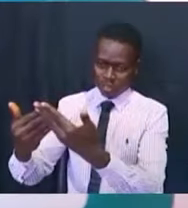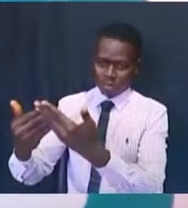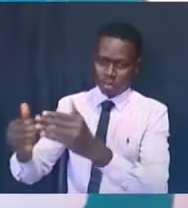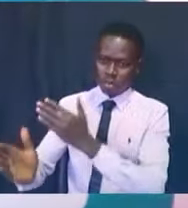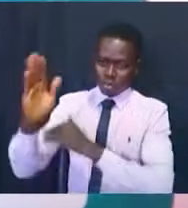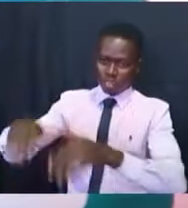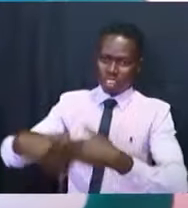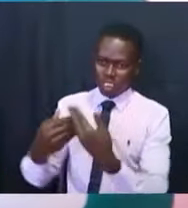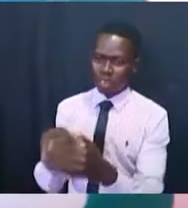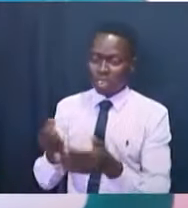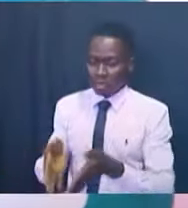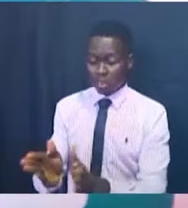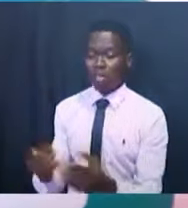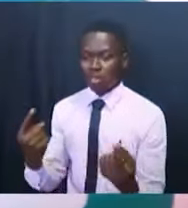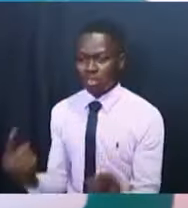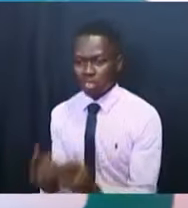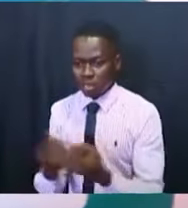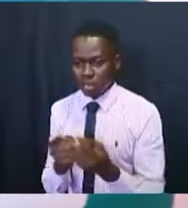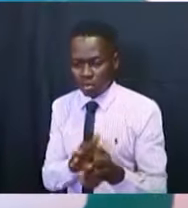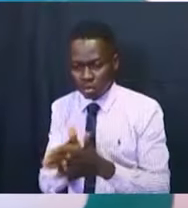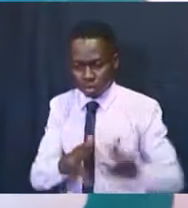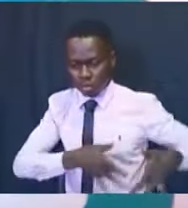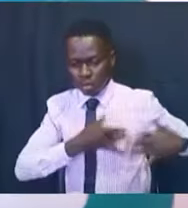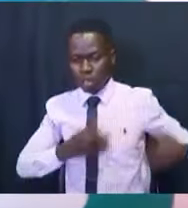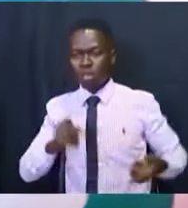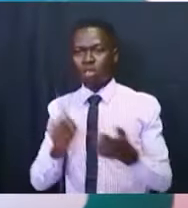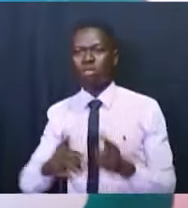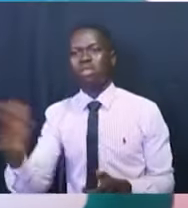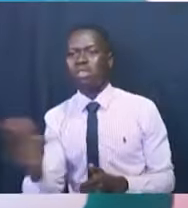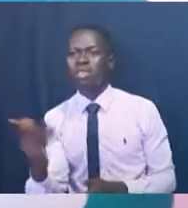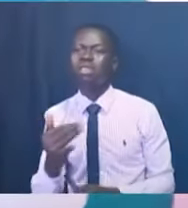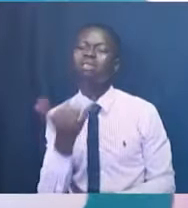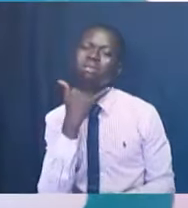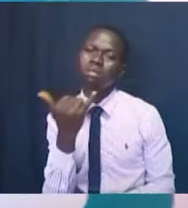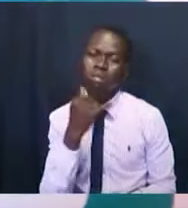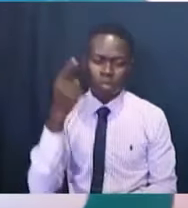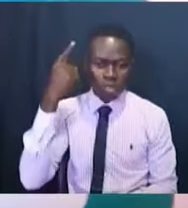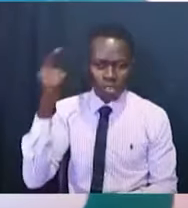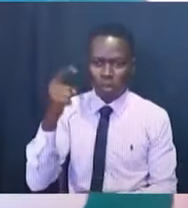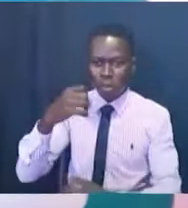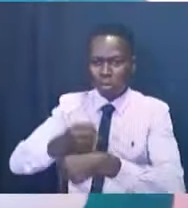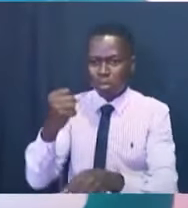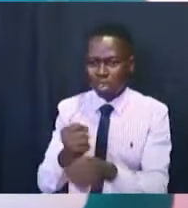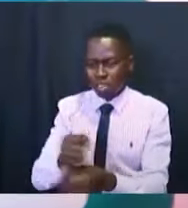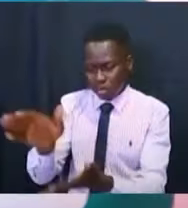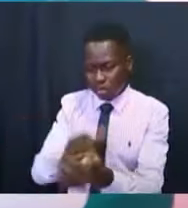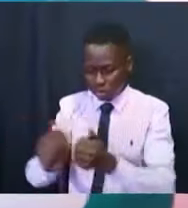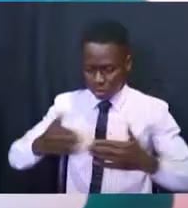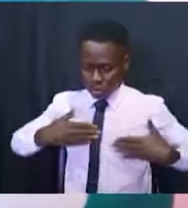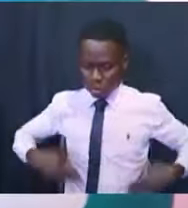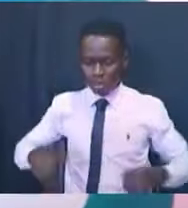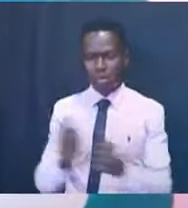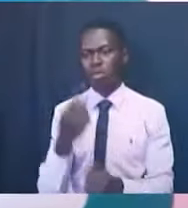in the sinful desire of their hearts to sexual impurity for the degrading of their bodies with